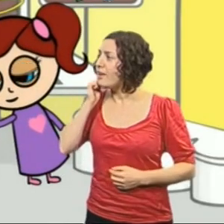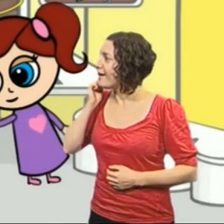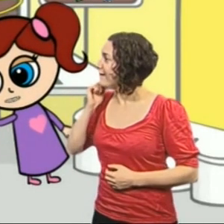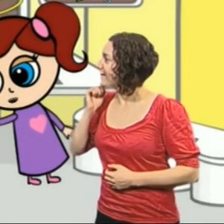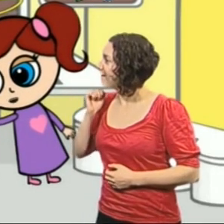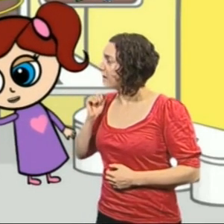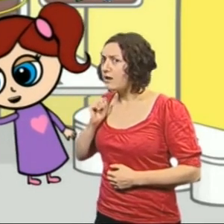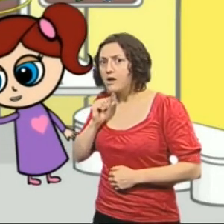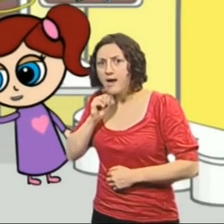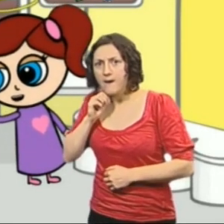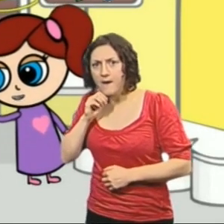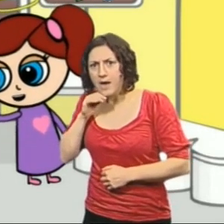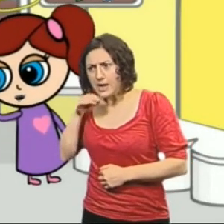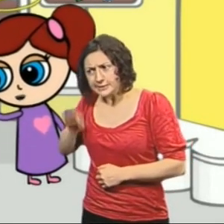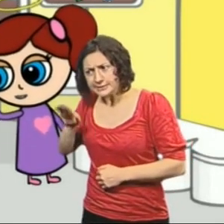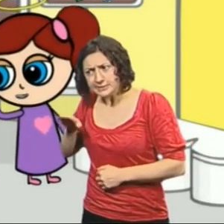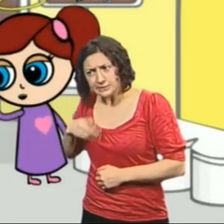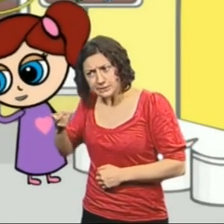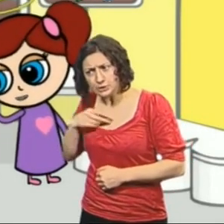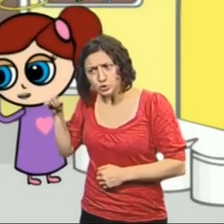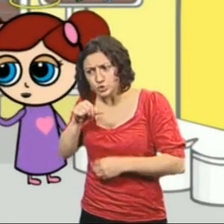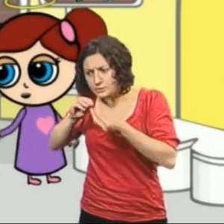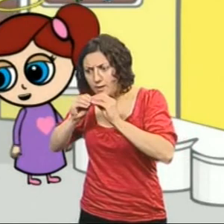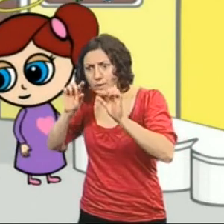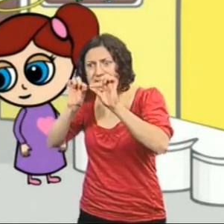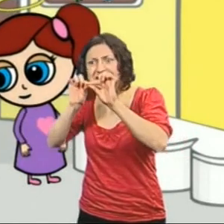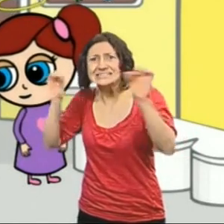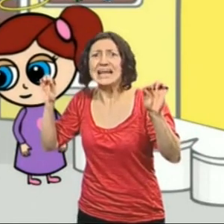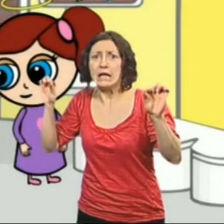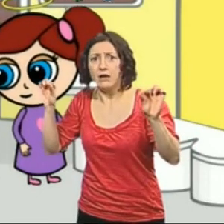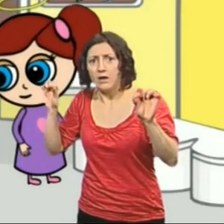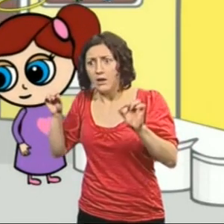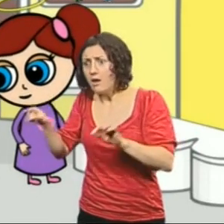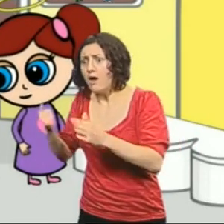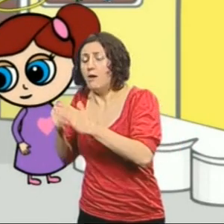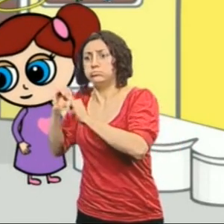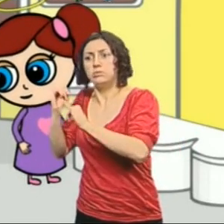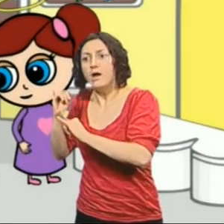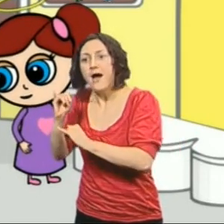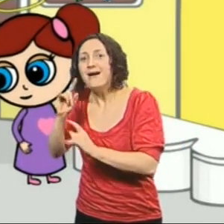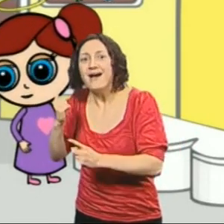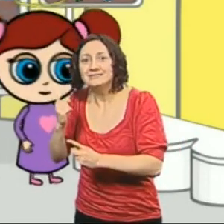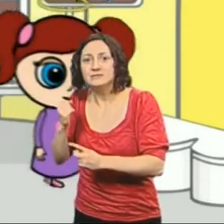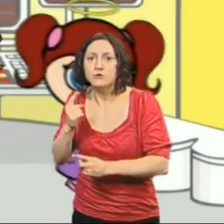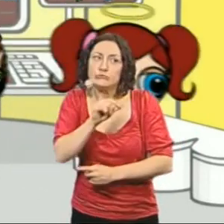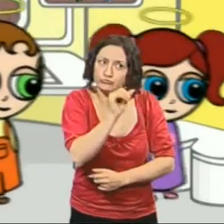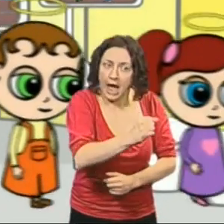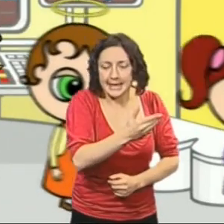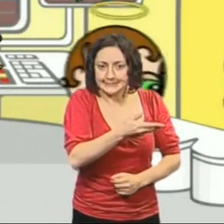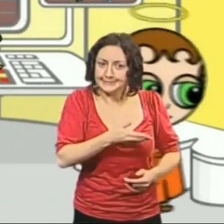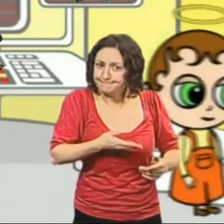Rafe, we should mend Gabrielle's staff so Mick doesn't get in trouble. You're right, Ellie. Let's do it.